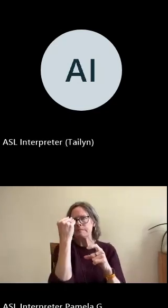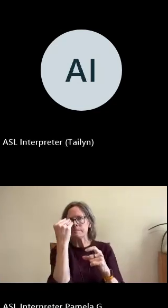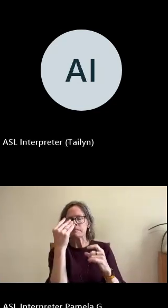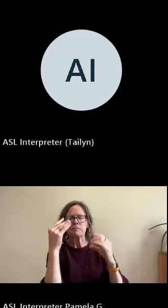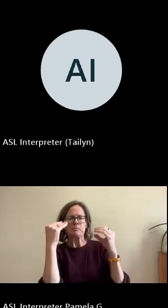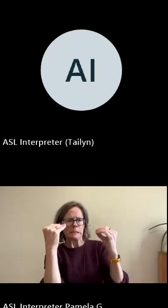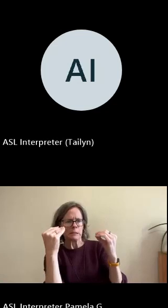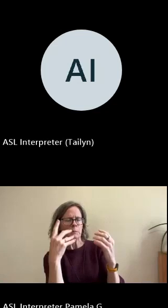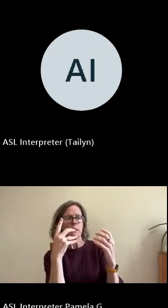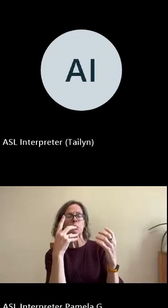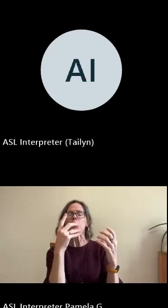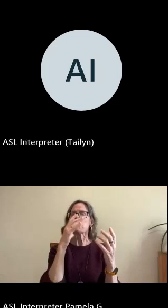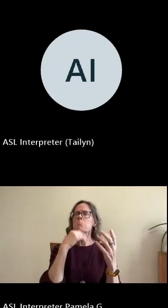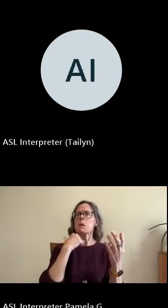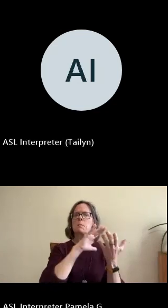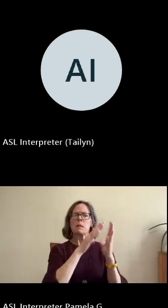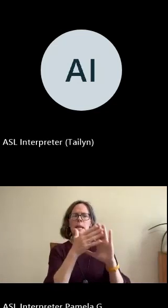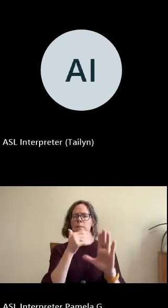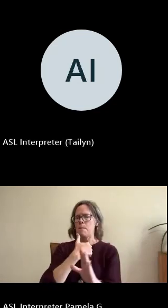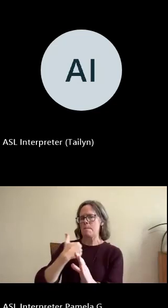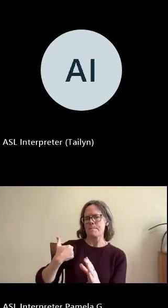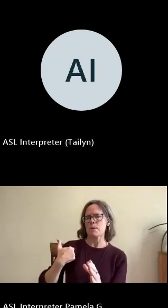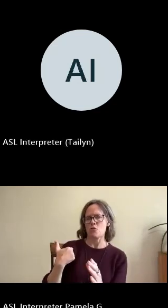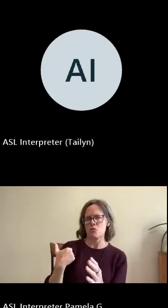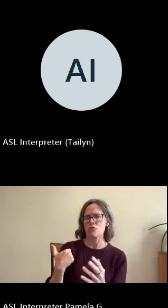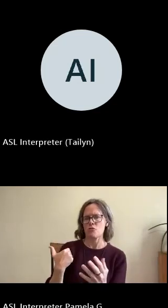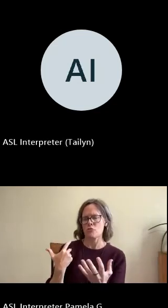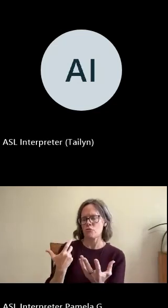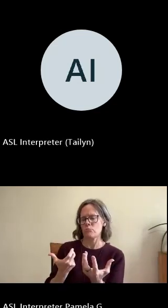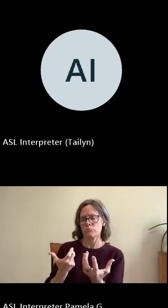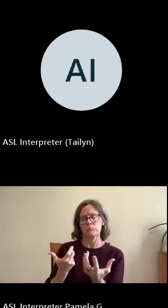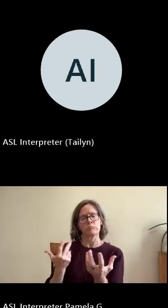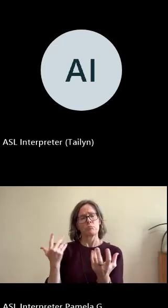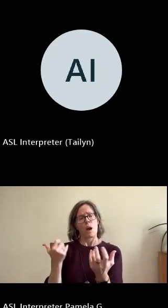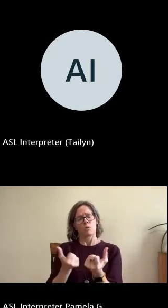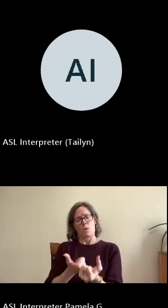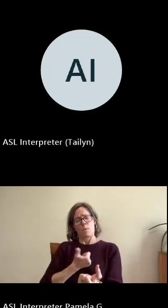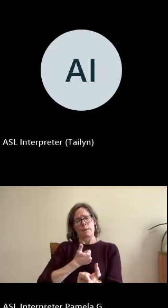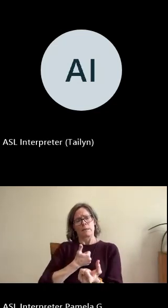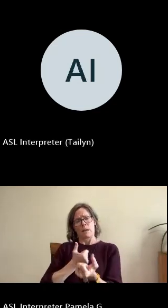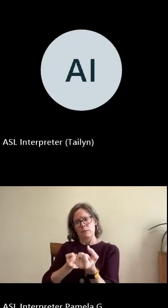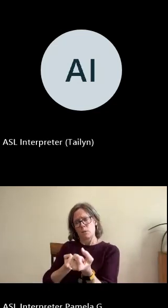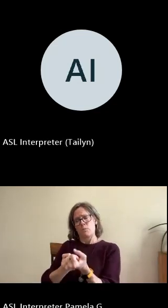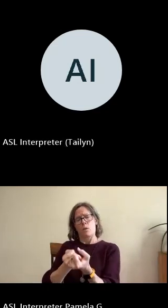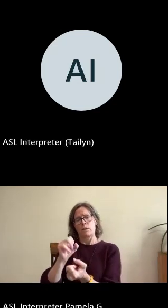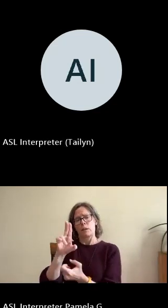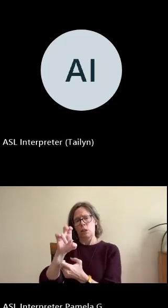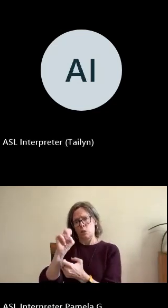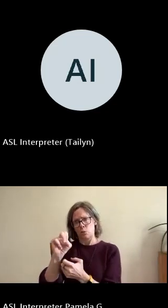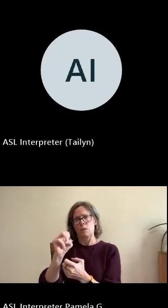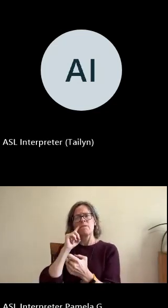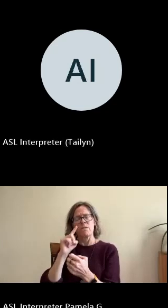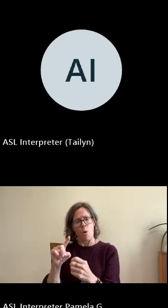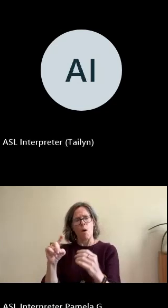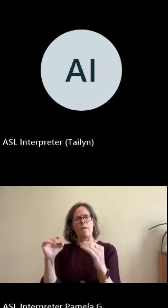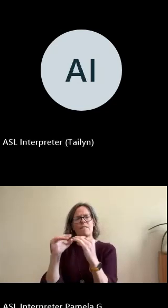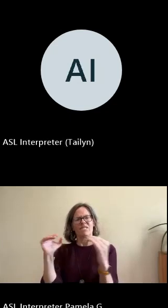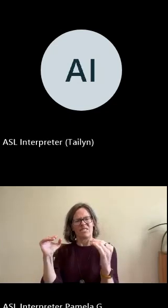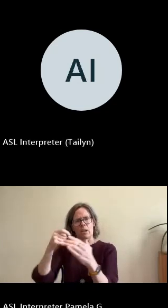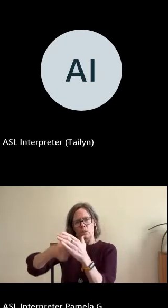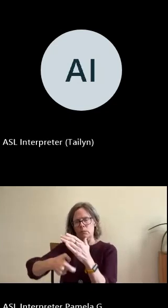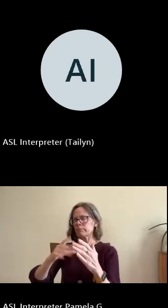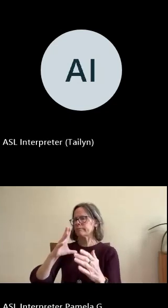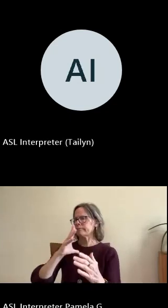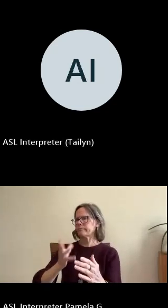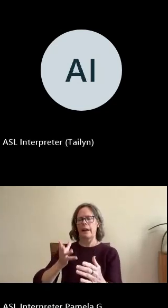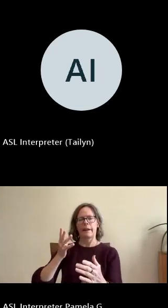me this is the number one way to support yourself and support our union, which fights for fair wages. Okay, done. I joined.